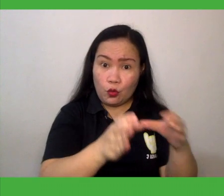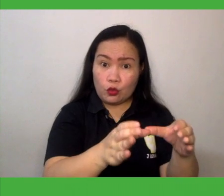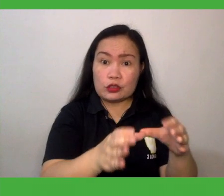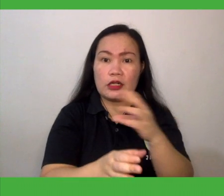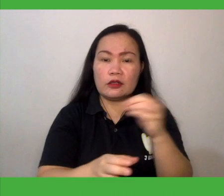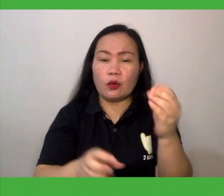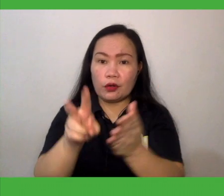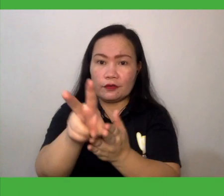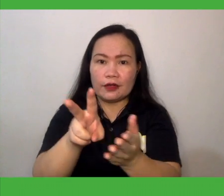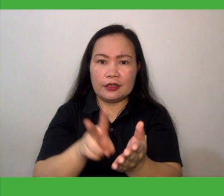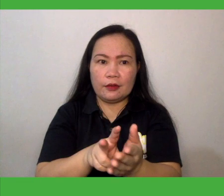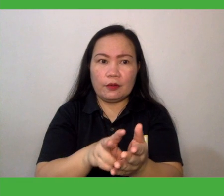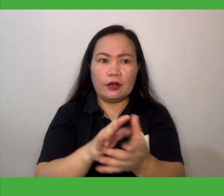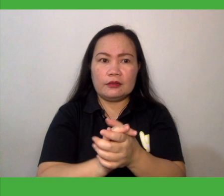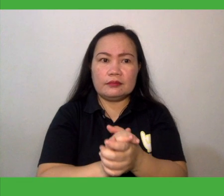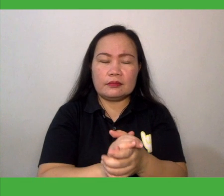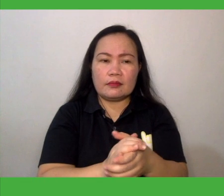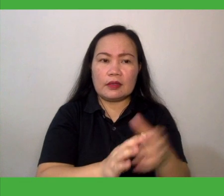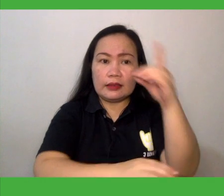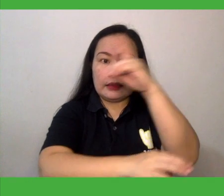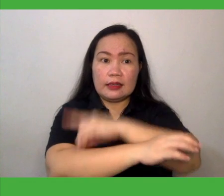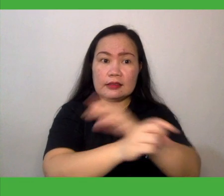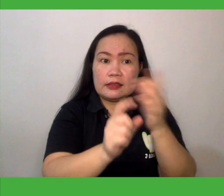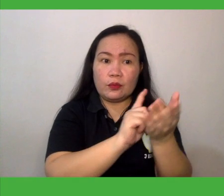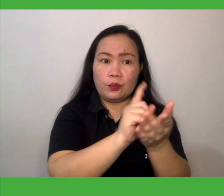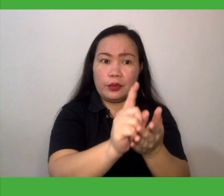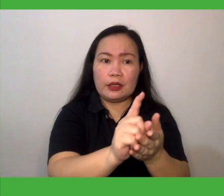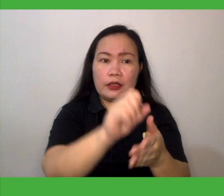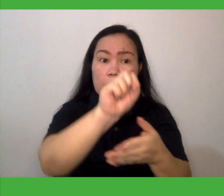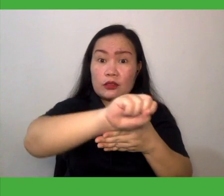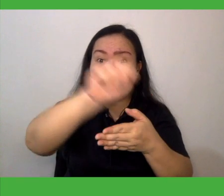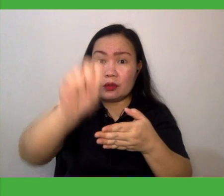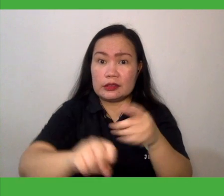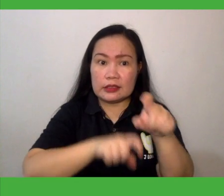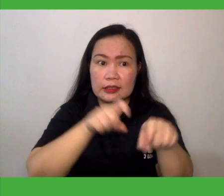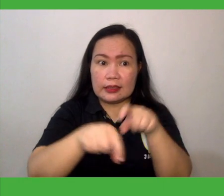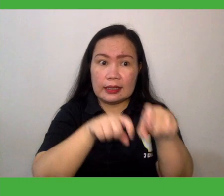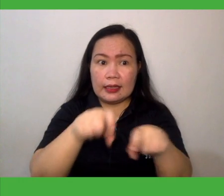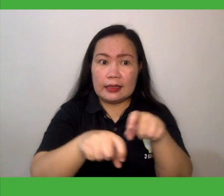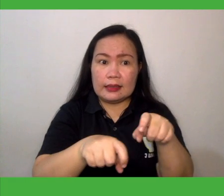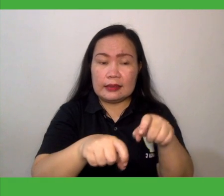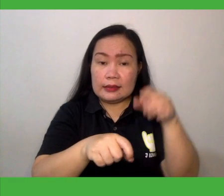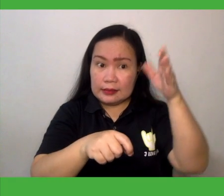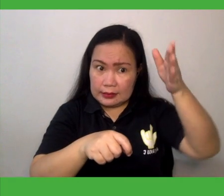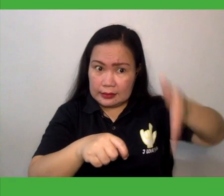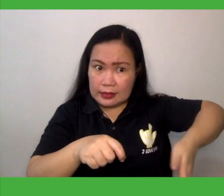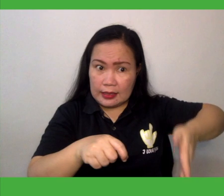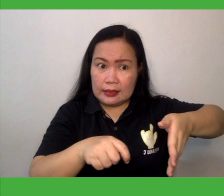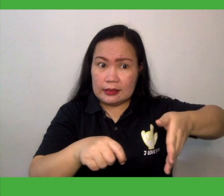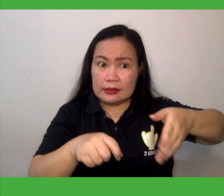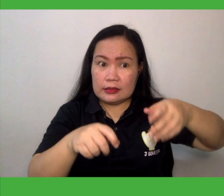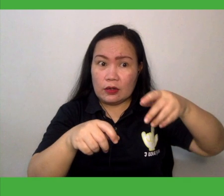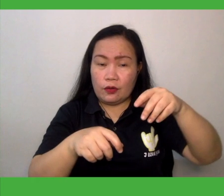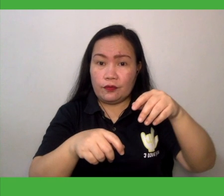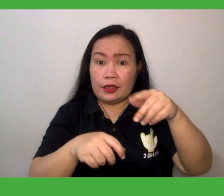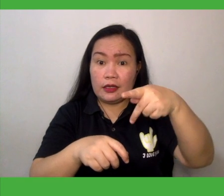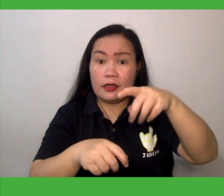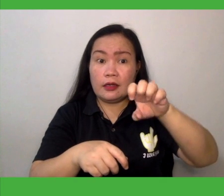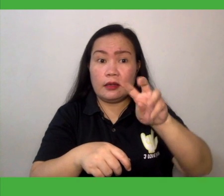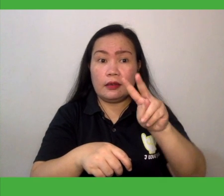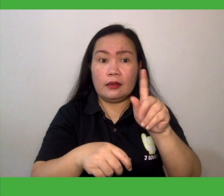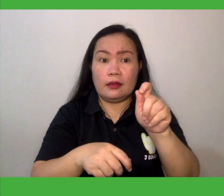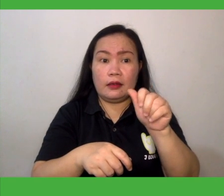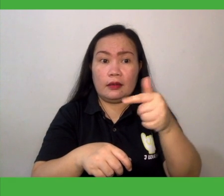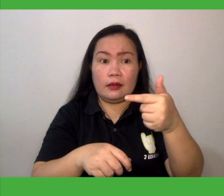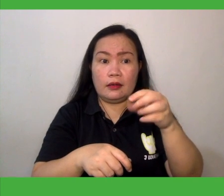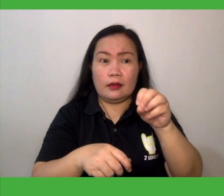variable. So, days in a week, scores in a test, sides of a pentagon, age every year, months in a year. So days in a week,